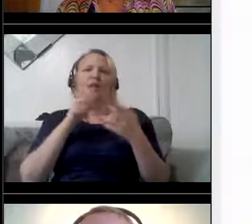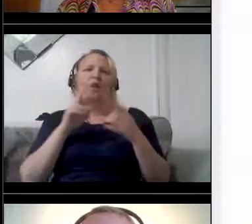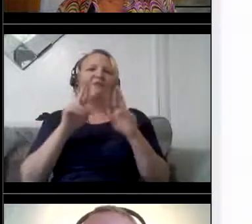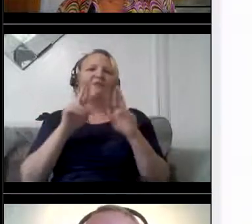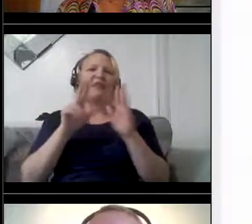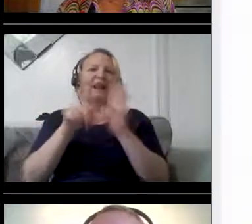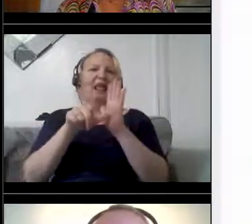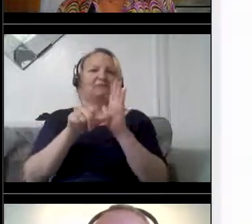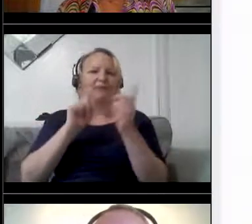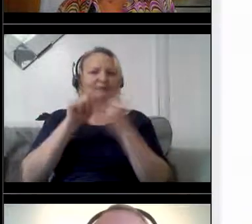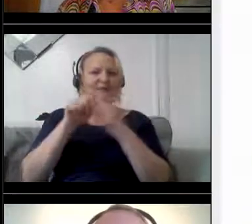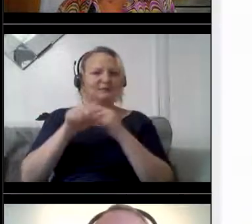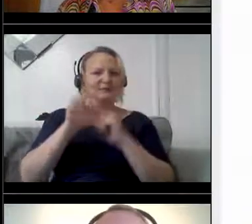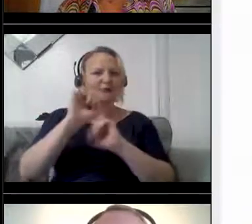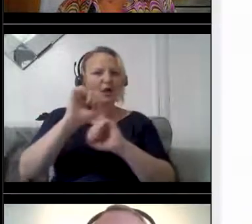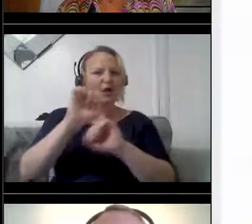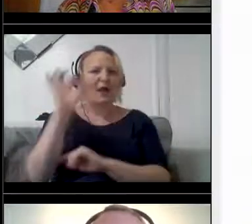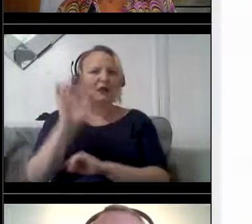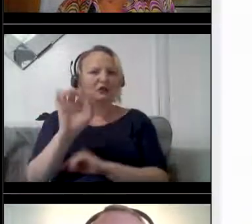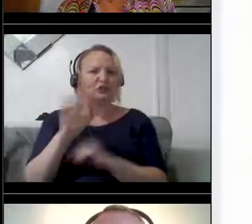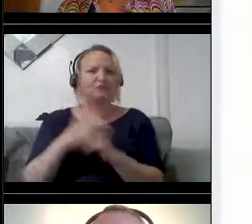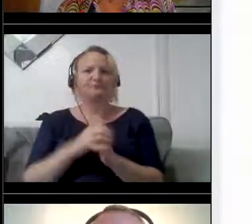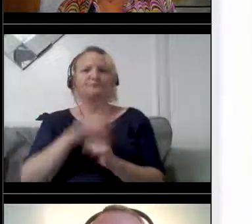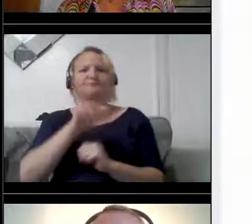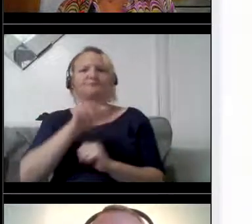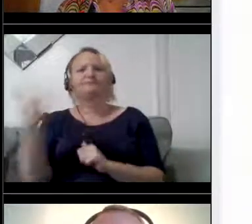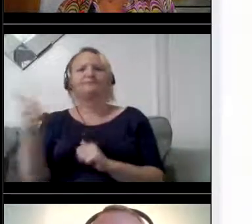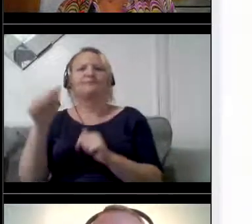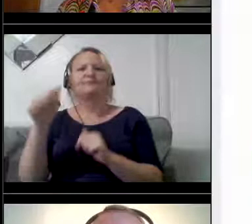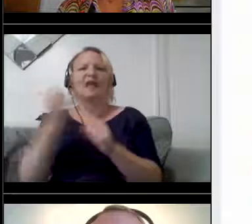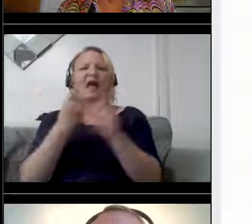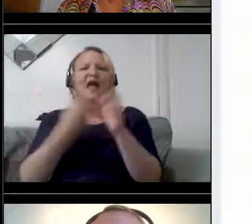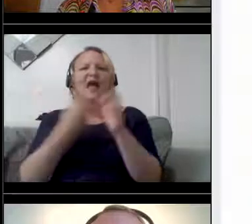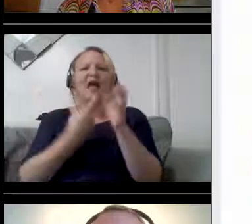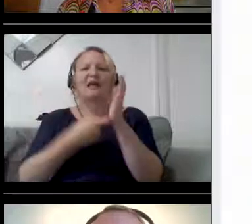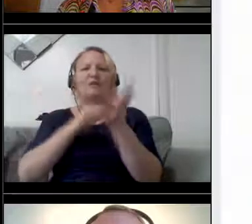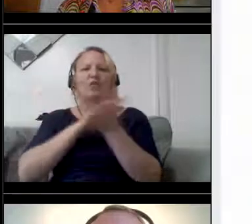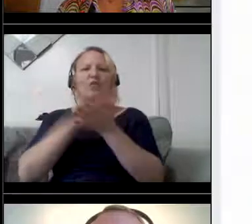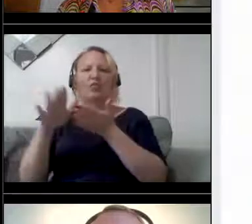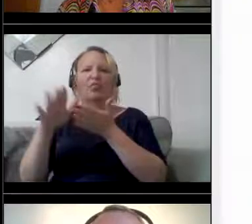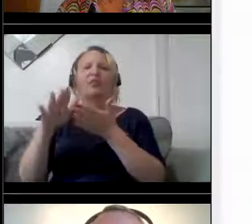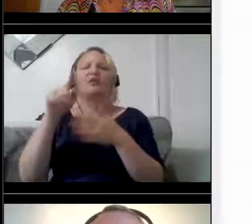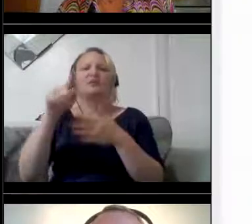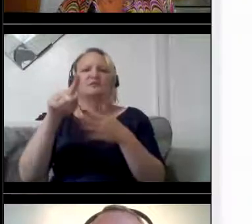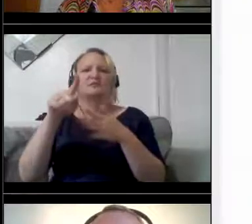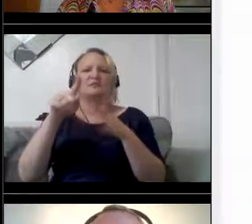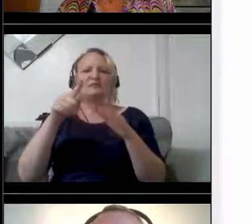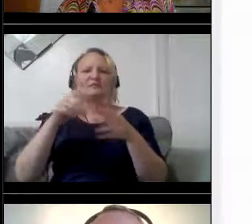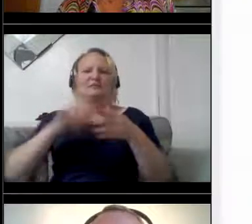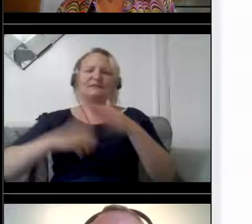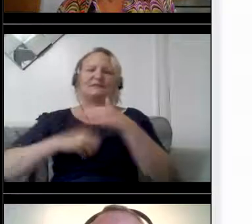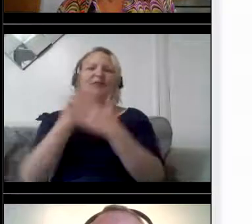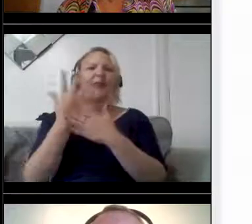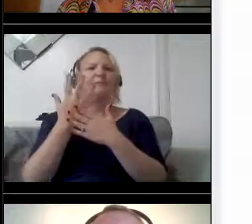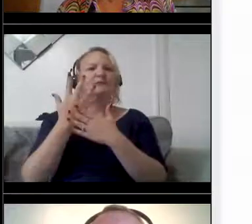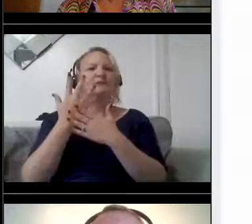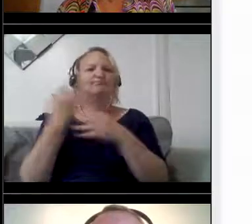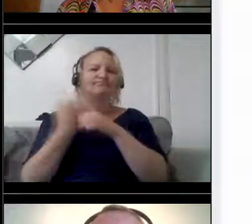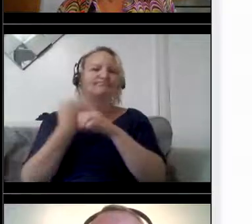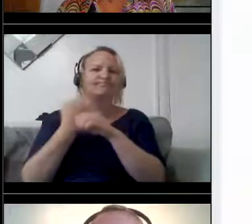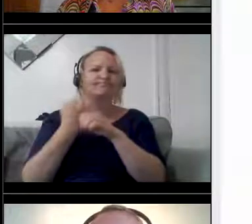later. Hello there, I'm Gareth Fotherlow, the Development Director for Lower Thames Crossing, and I'll also be helping